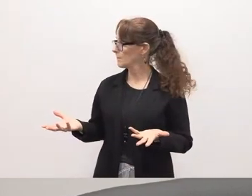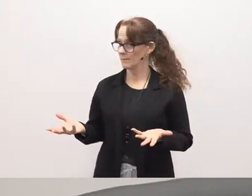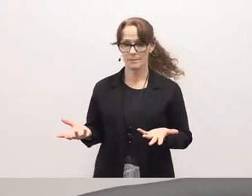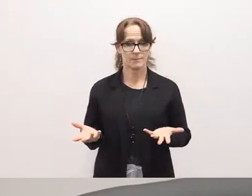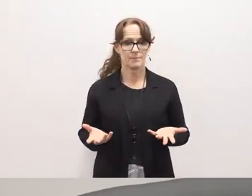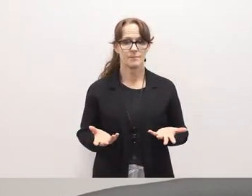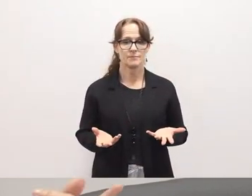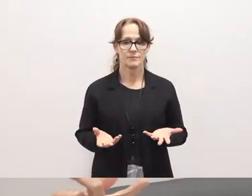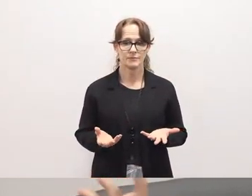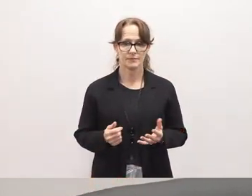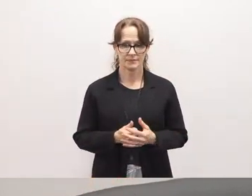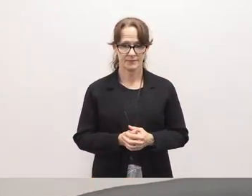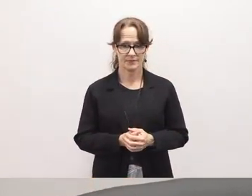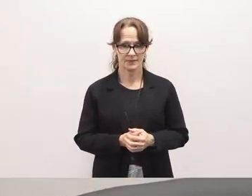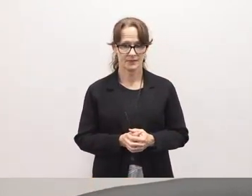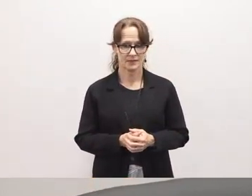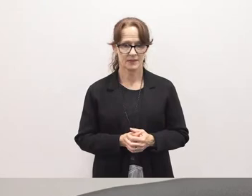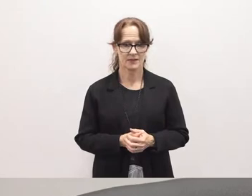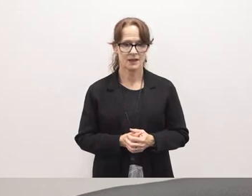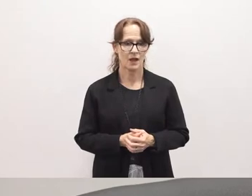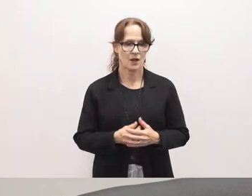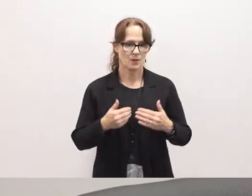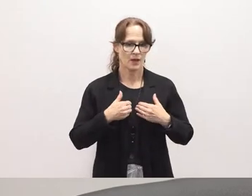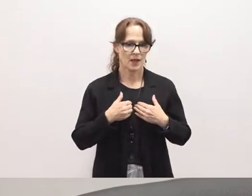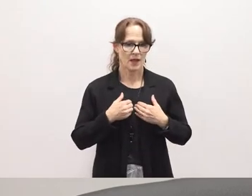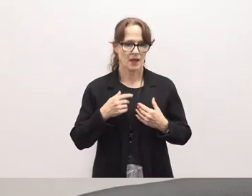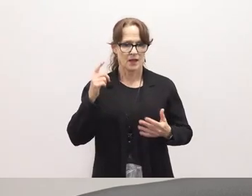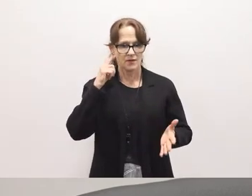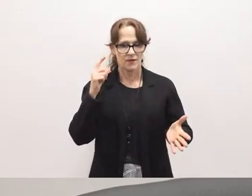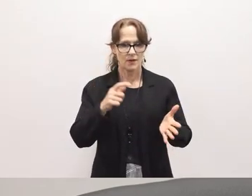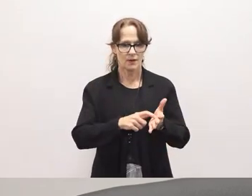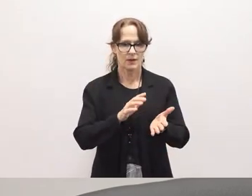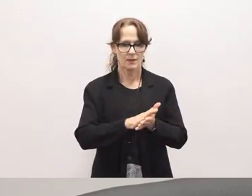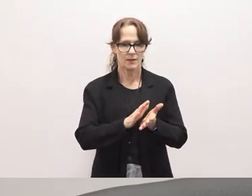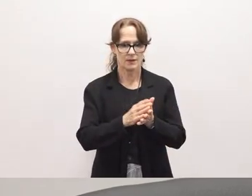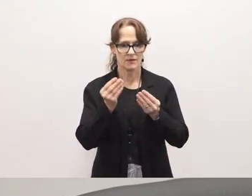Oh, we have a recognition for you.